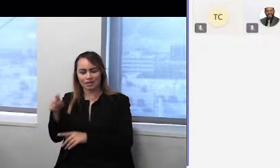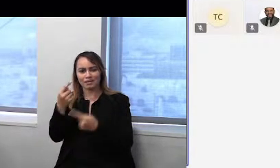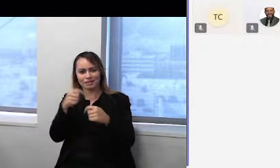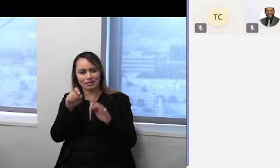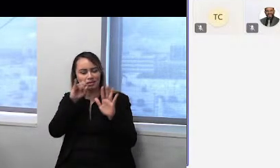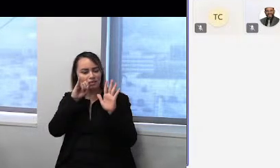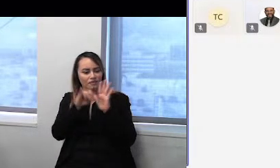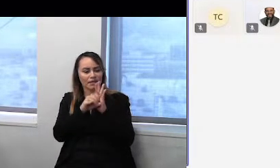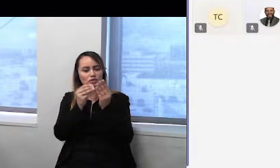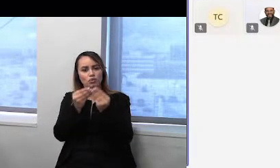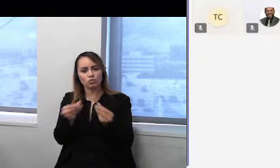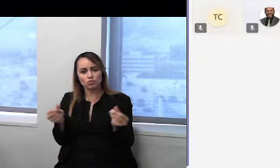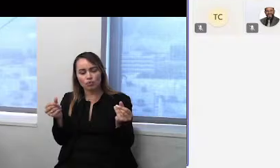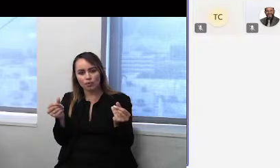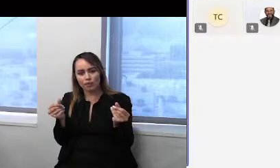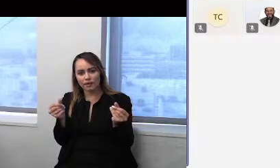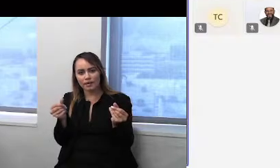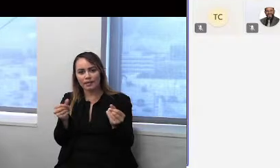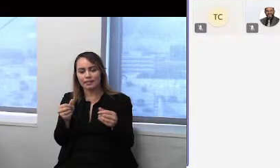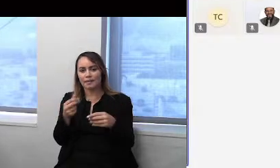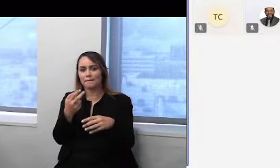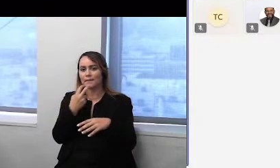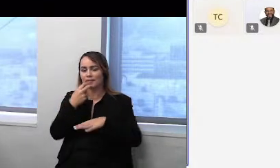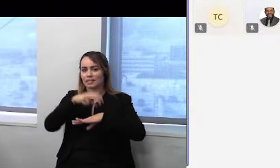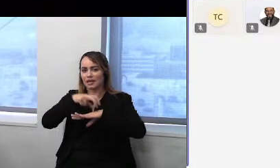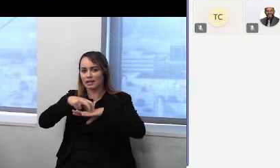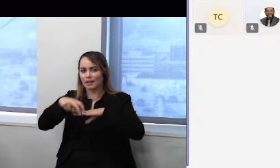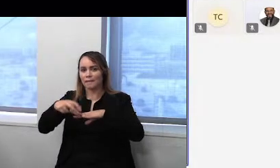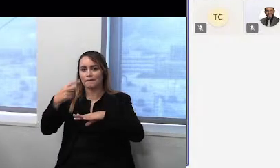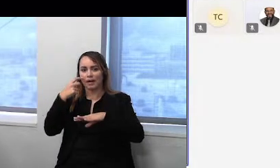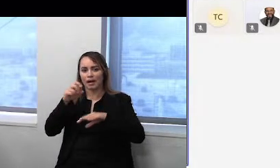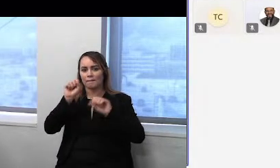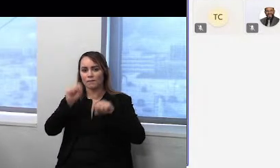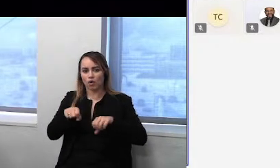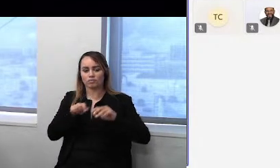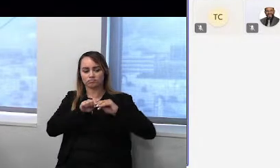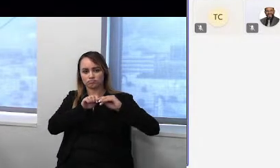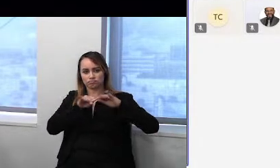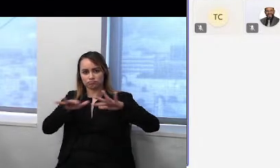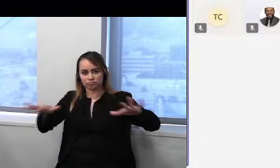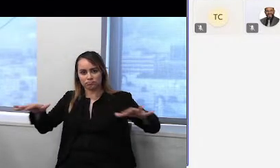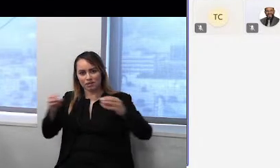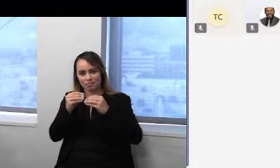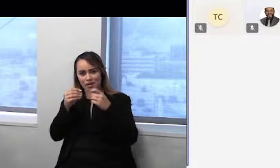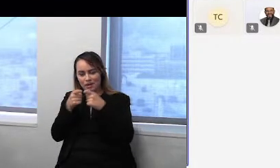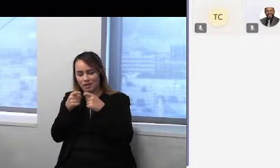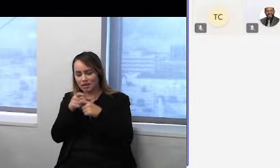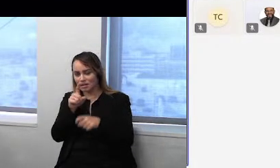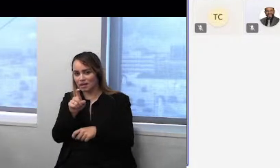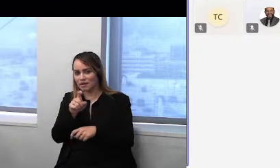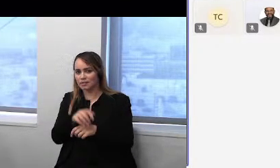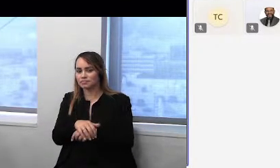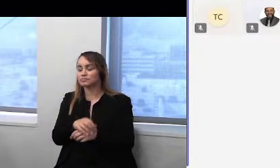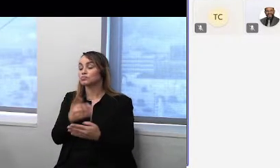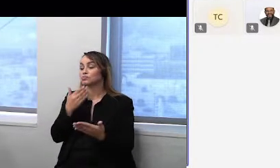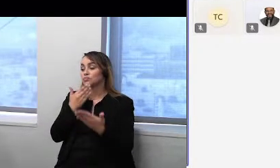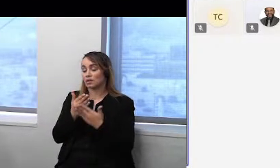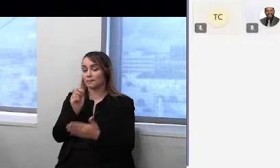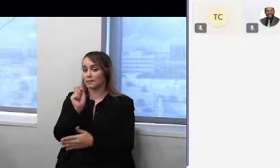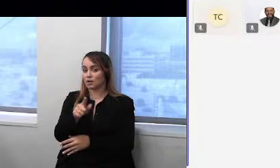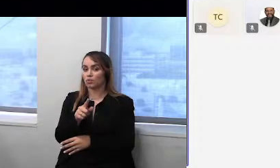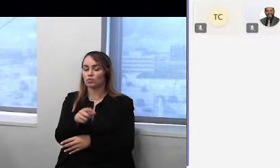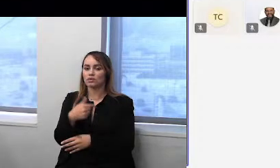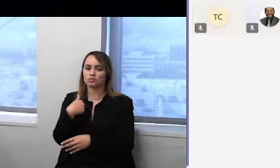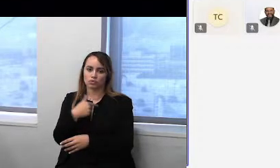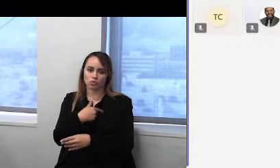transmission issues? Is what I'm trying to understand. Okay, that's a great question. We're using the pipeline of projects that